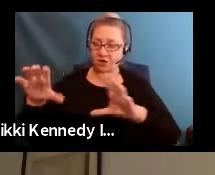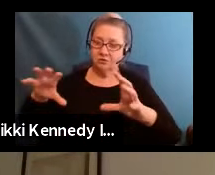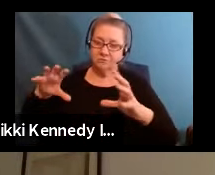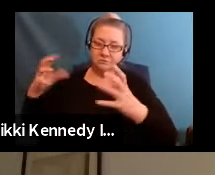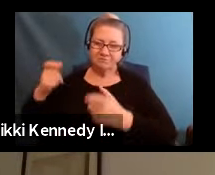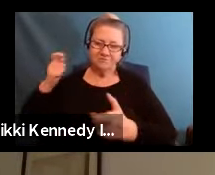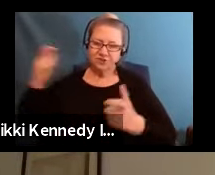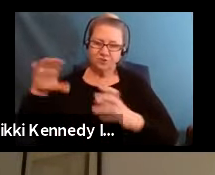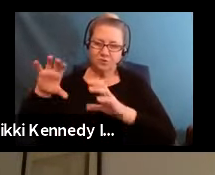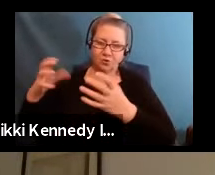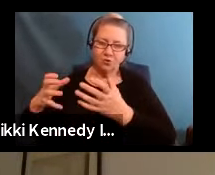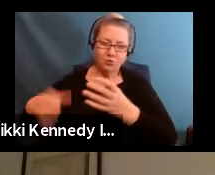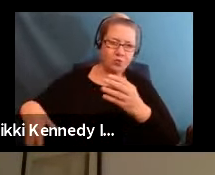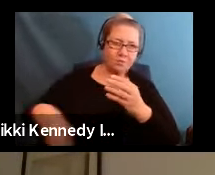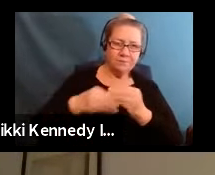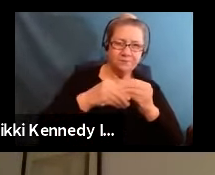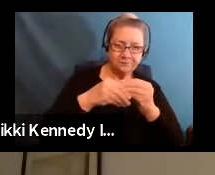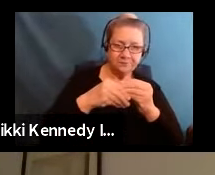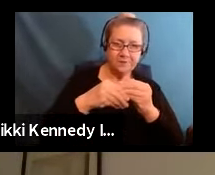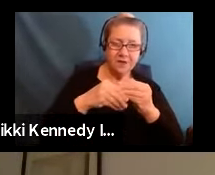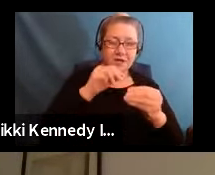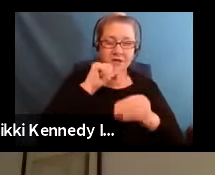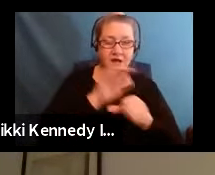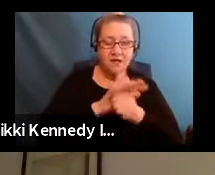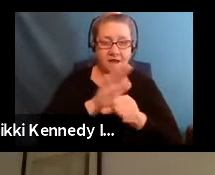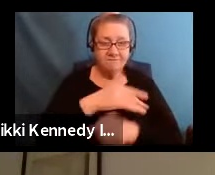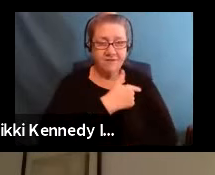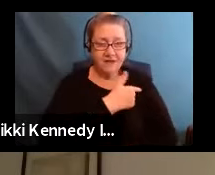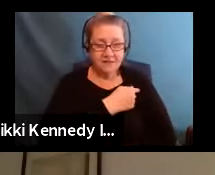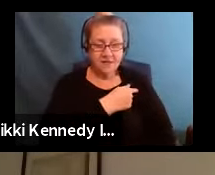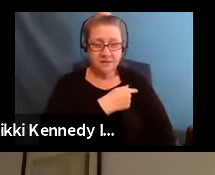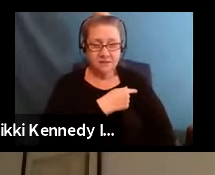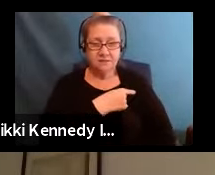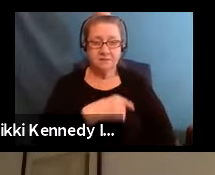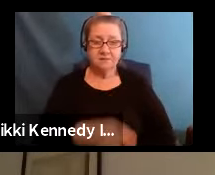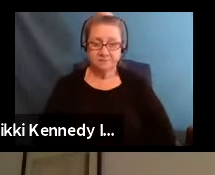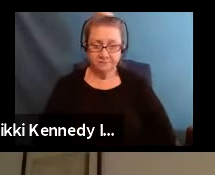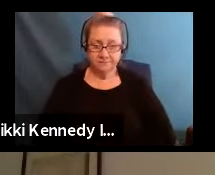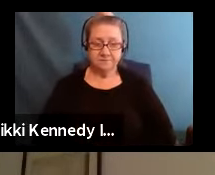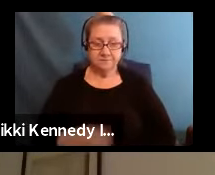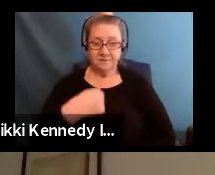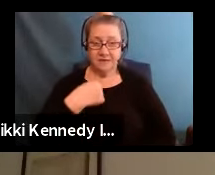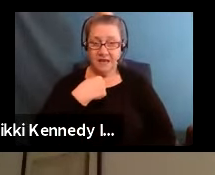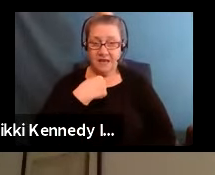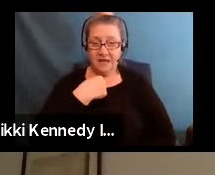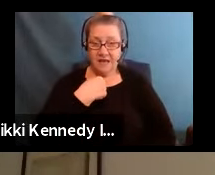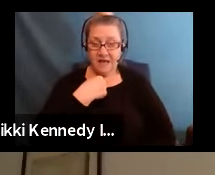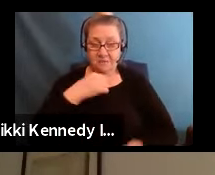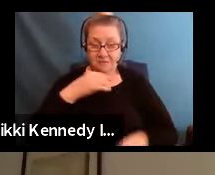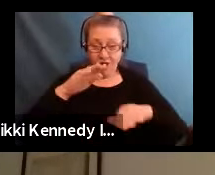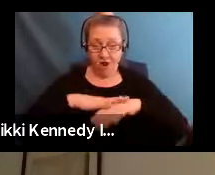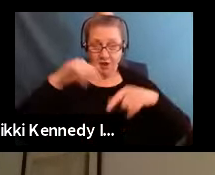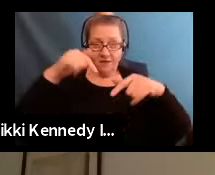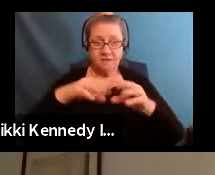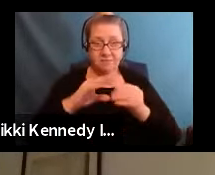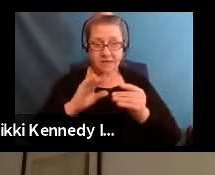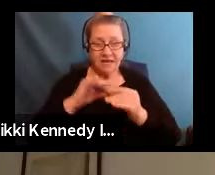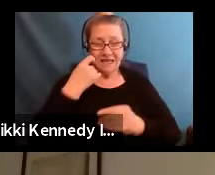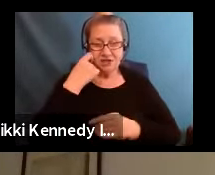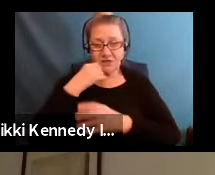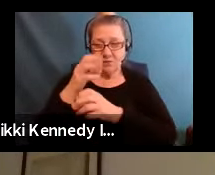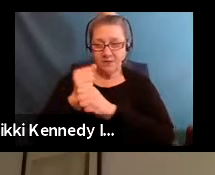you end up with not enough vaccines. I want to tell you that while I've been on this call, I just received a text from a friend and colleague